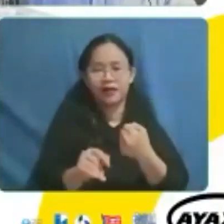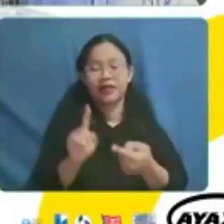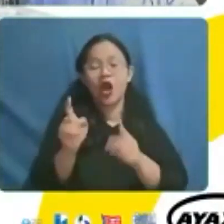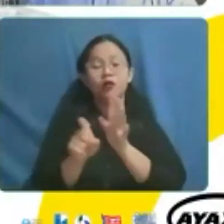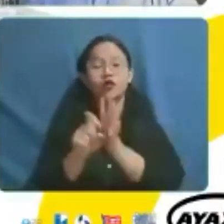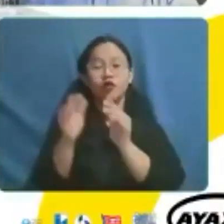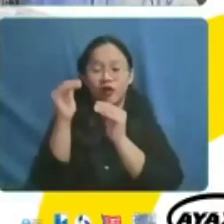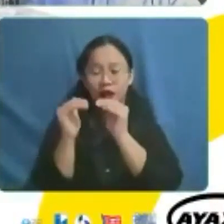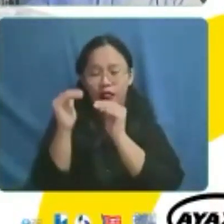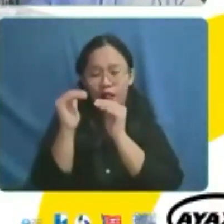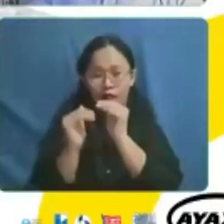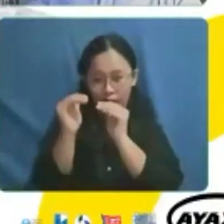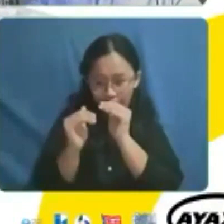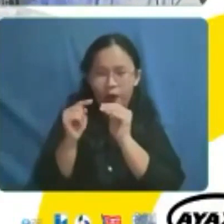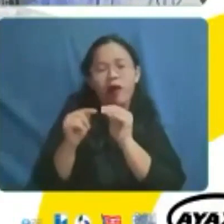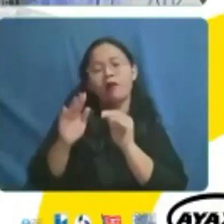Next slide, please.